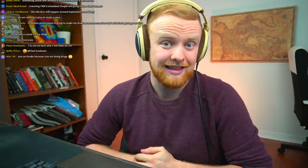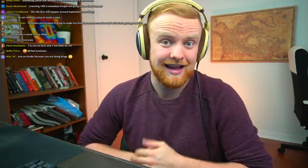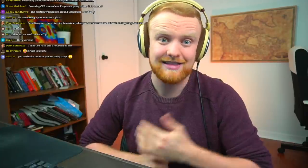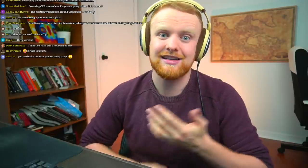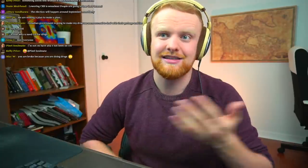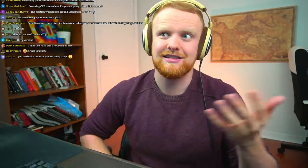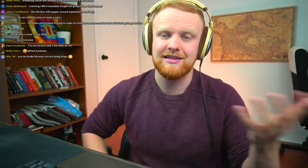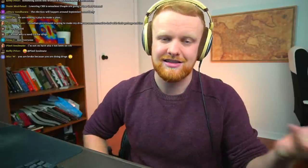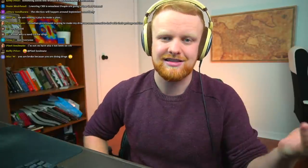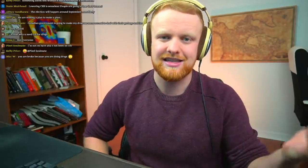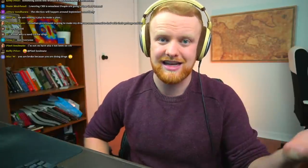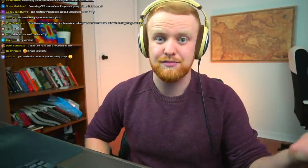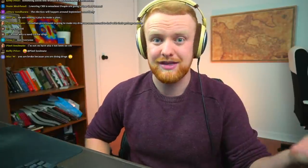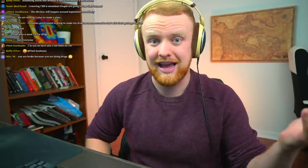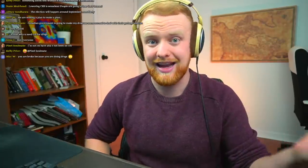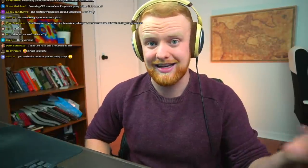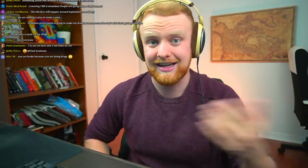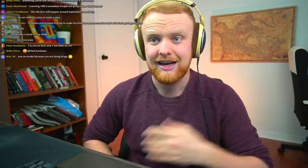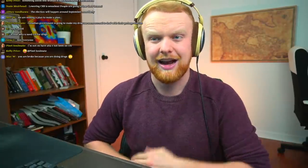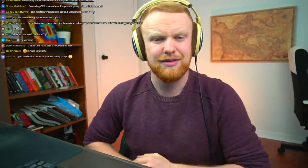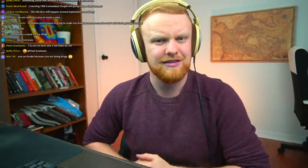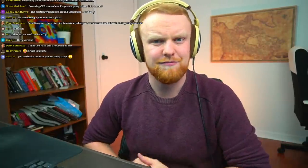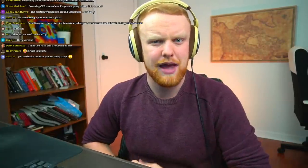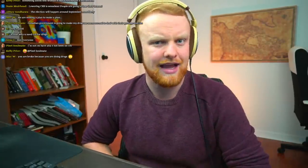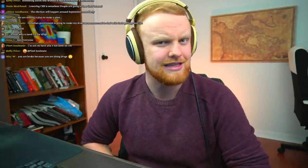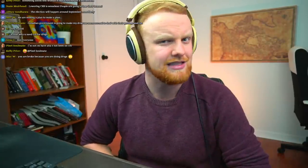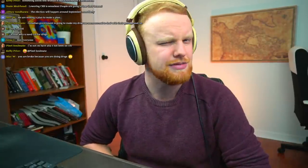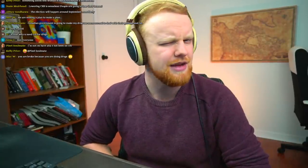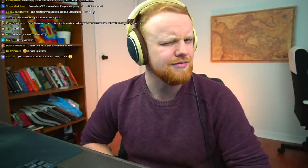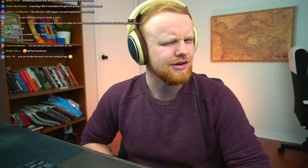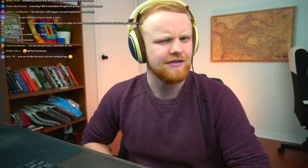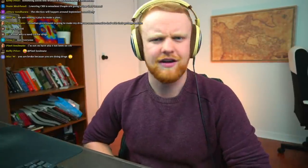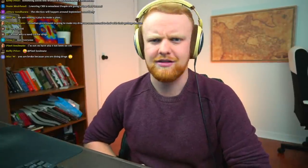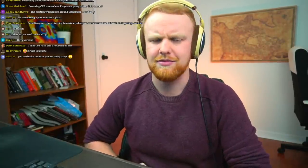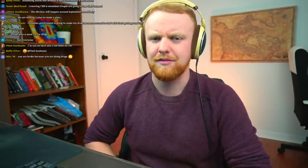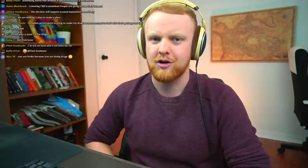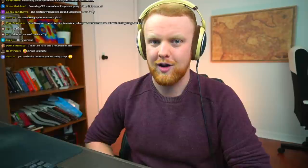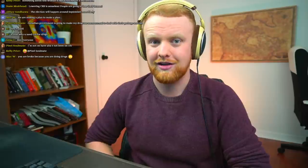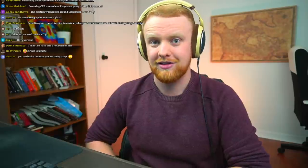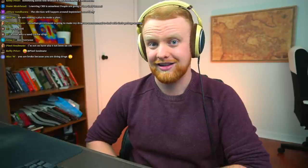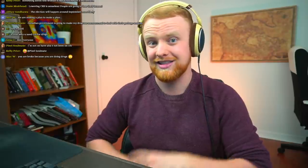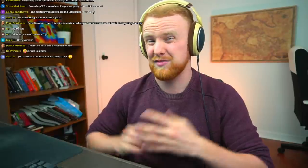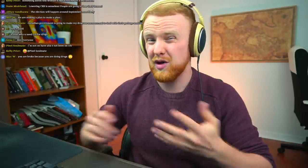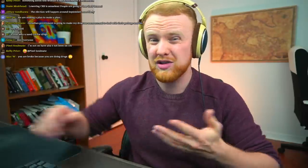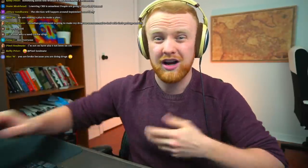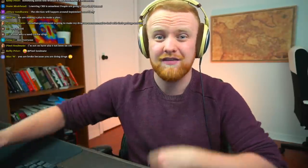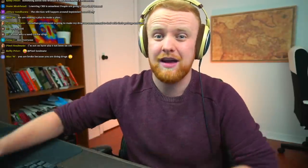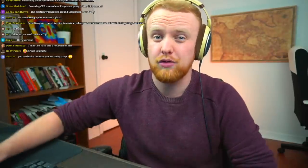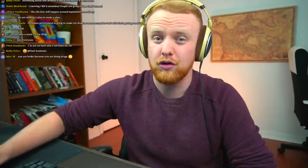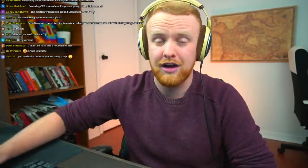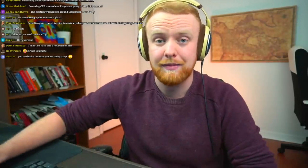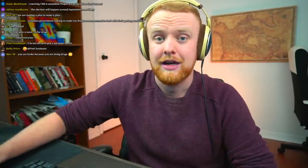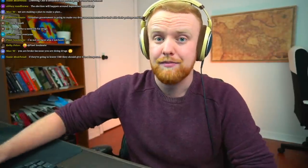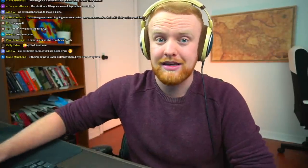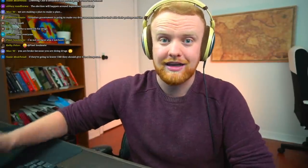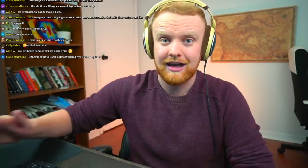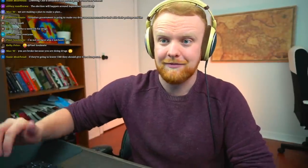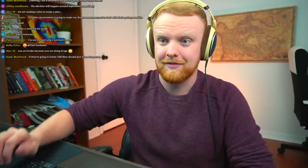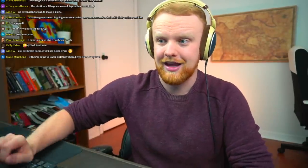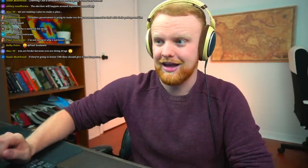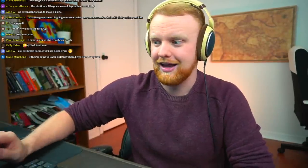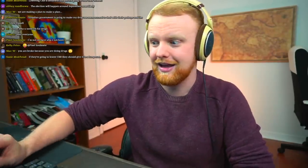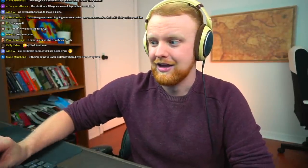benefit like that since this CESB ended, I believe back in September, if I remember correctly. So no talk of that program